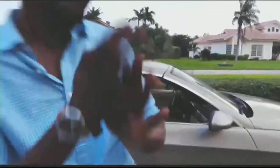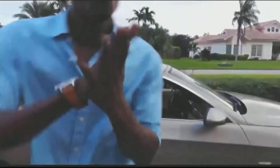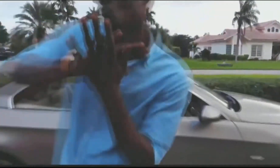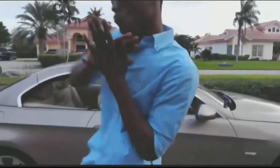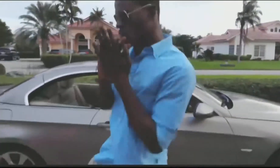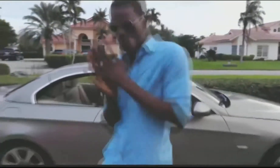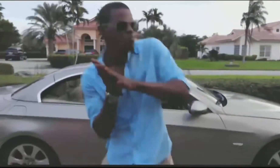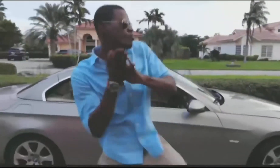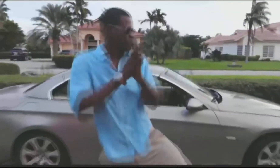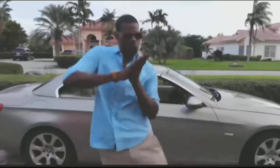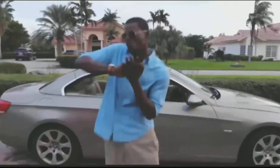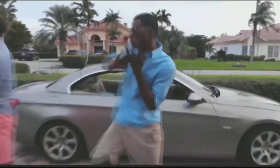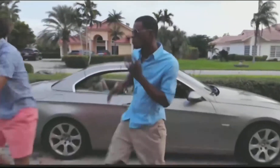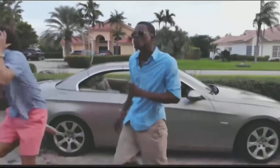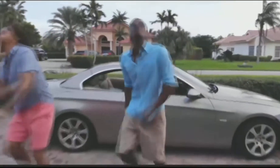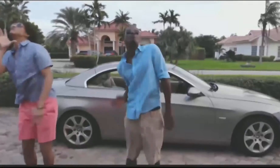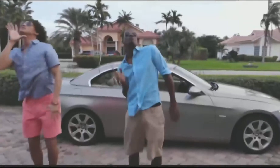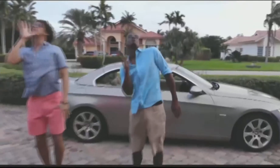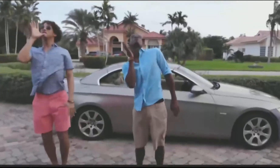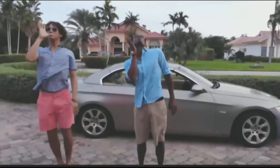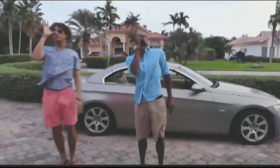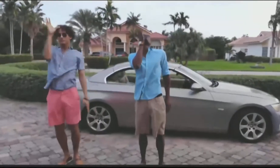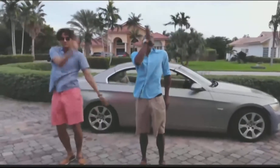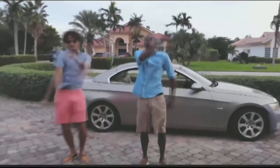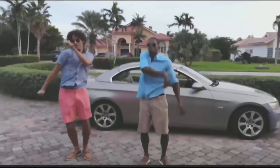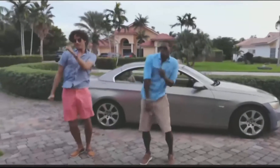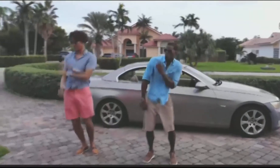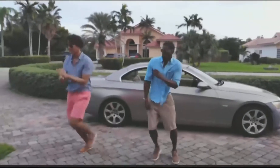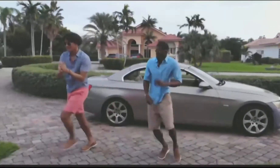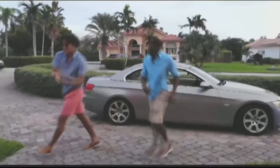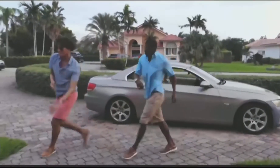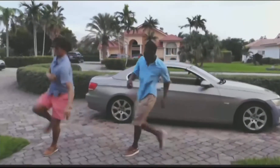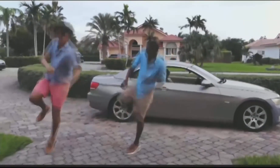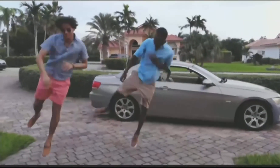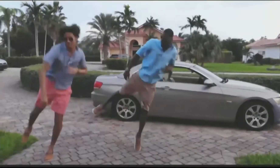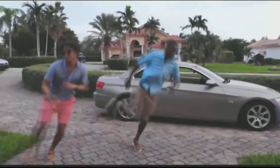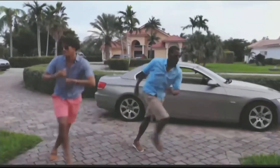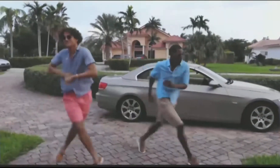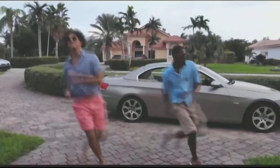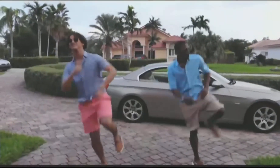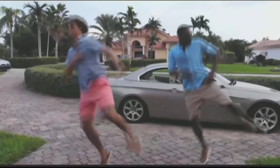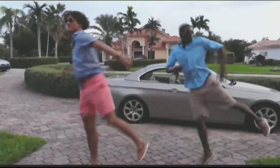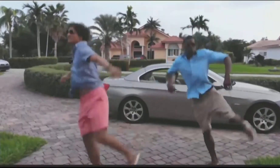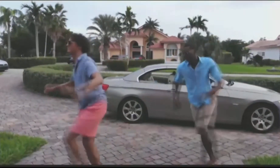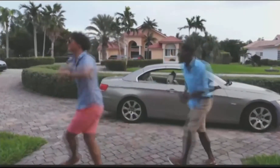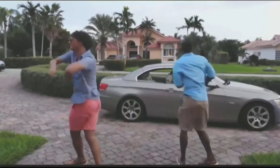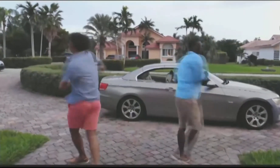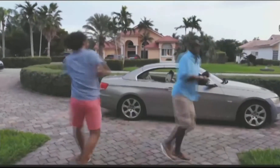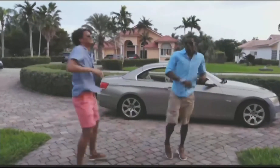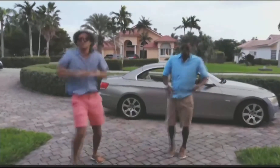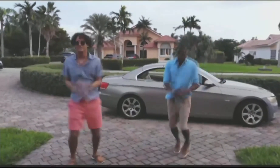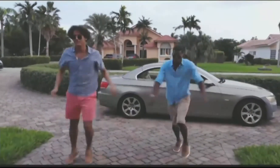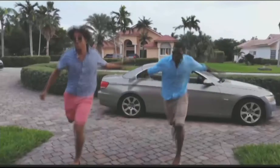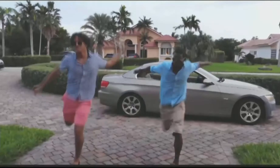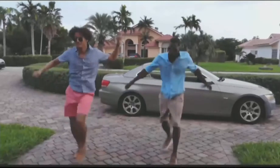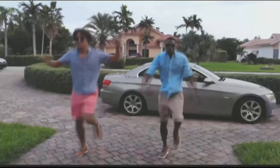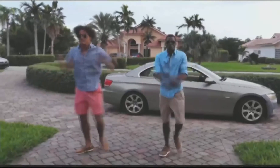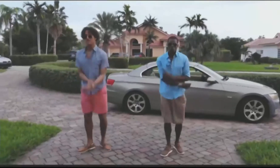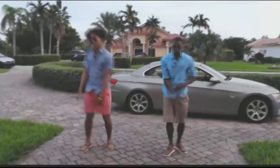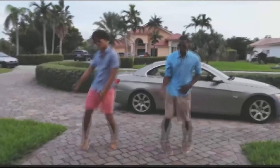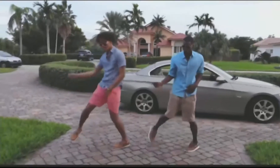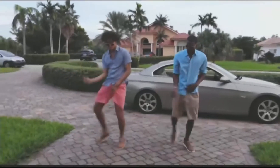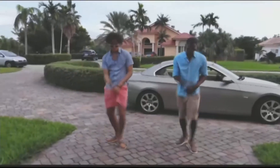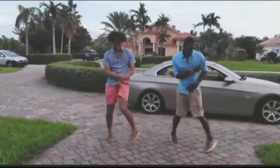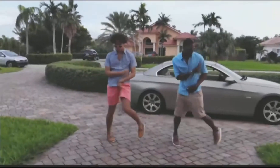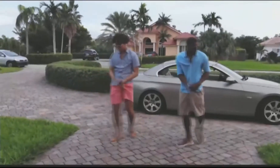Hey, come on and shop. See what a spoiled man's got. Yeah, we got it all for